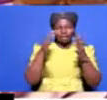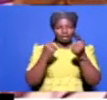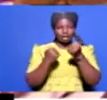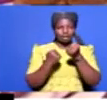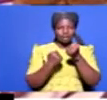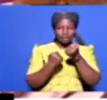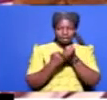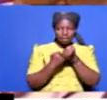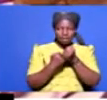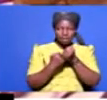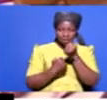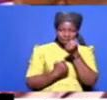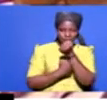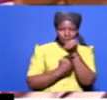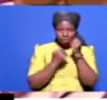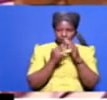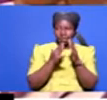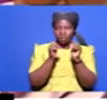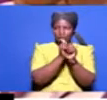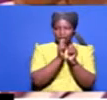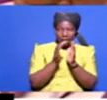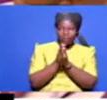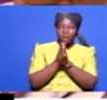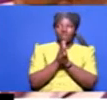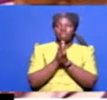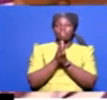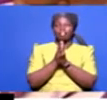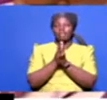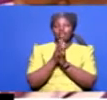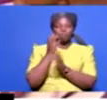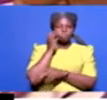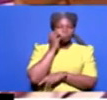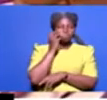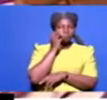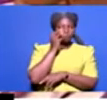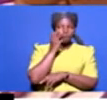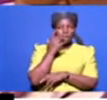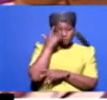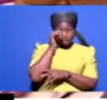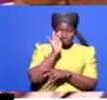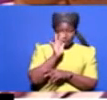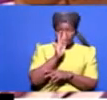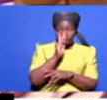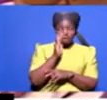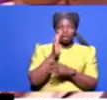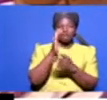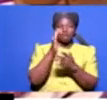together with the late Tom Mboya, of the acclaimed sessional paper number 10 of